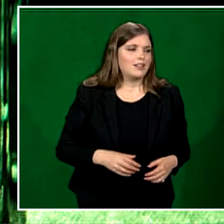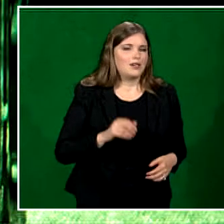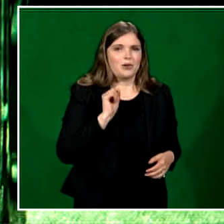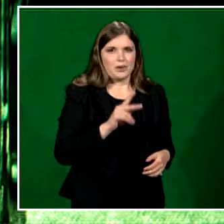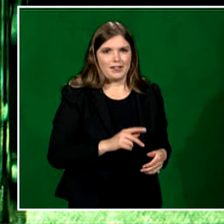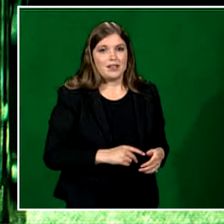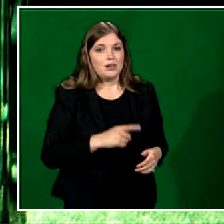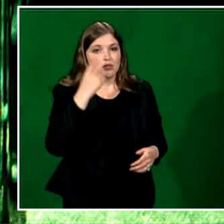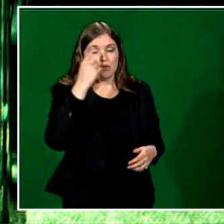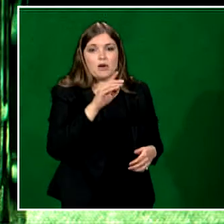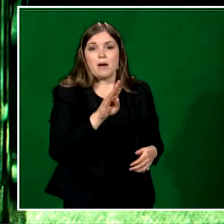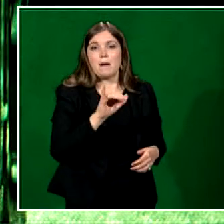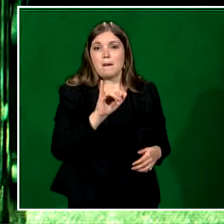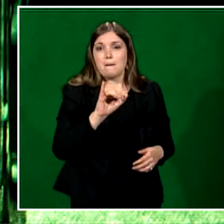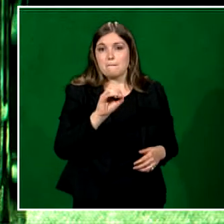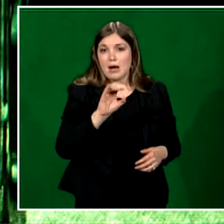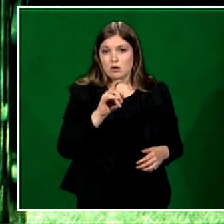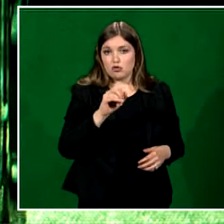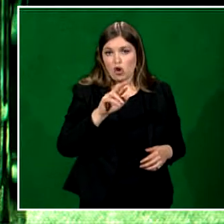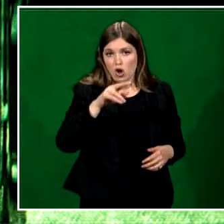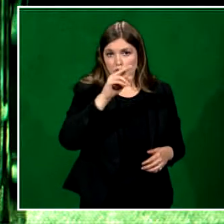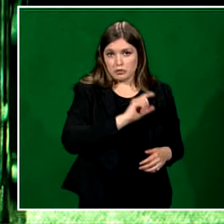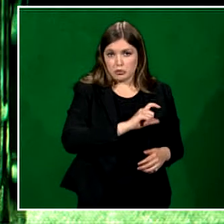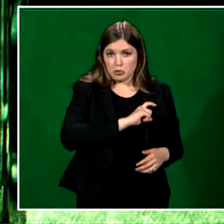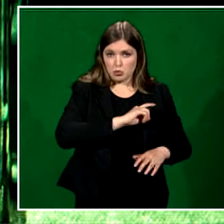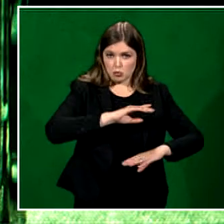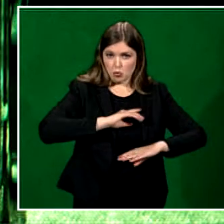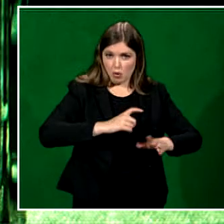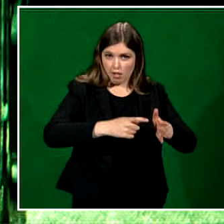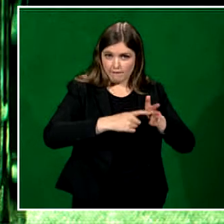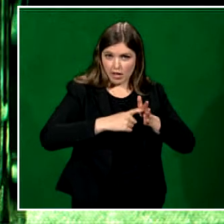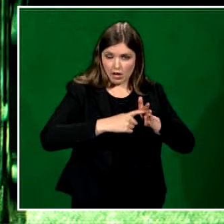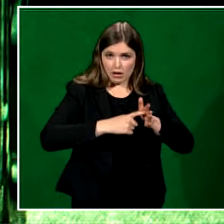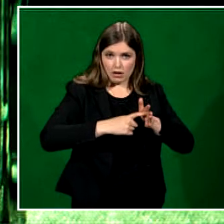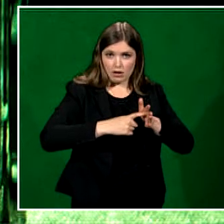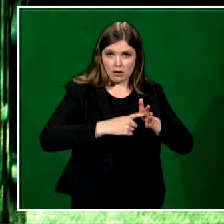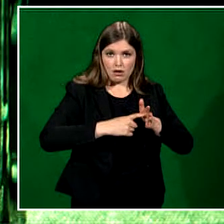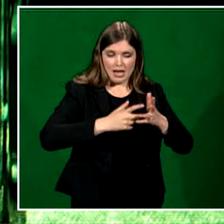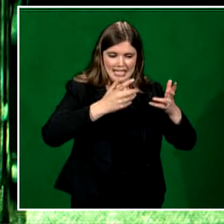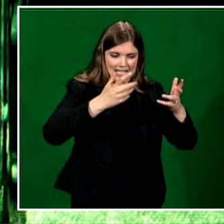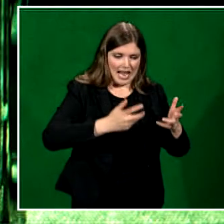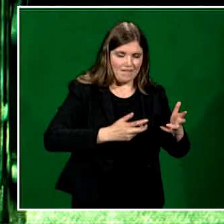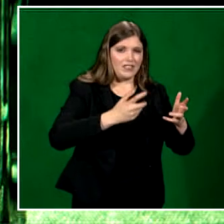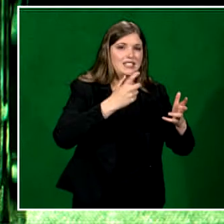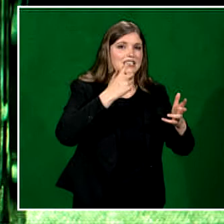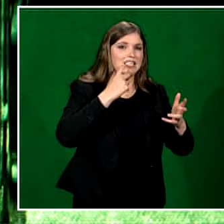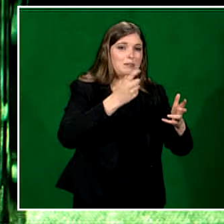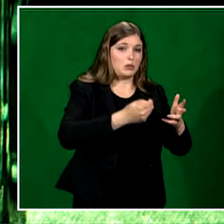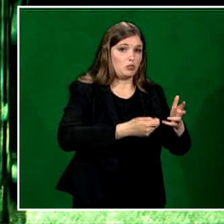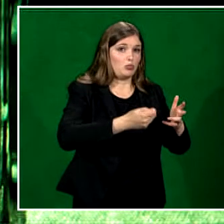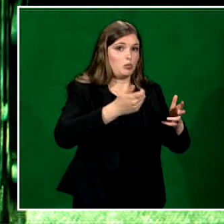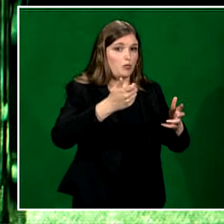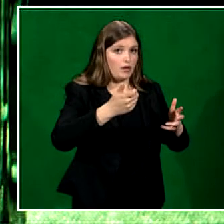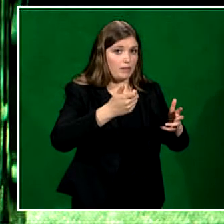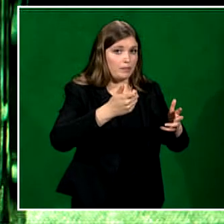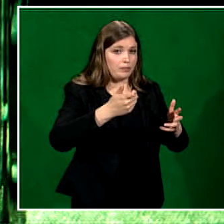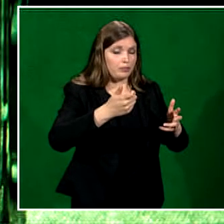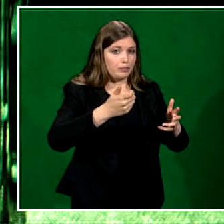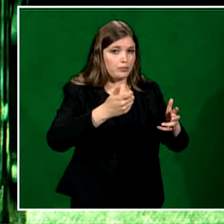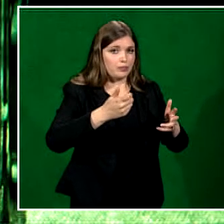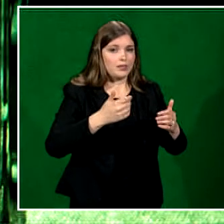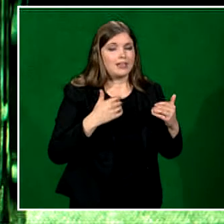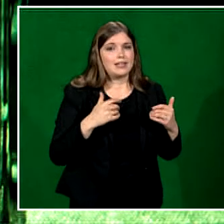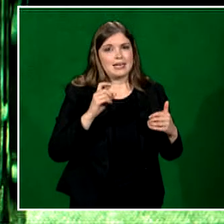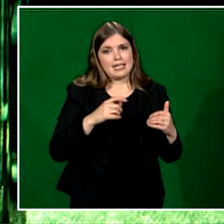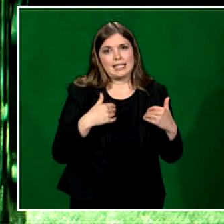Okay, for biochar to qualify as heavy metal removal, it has three